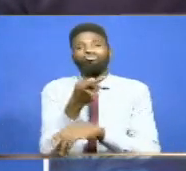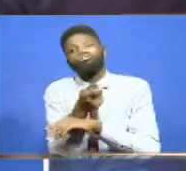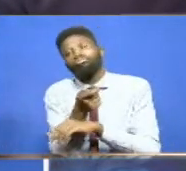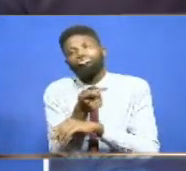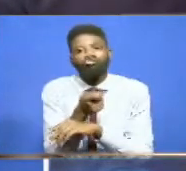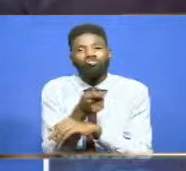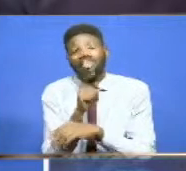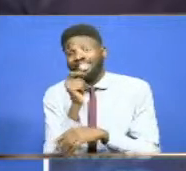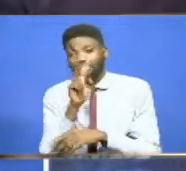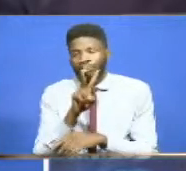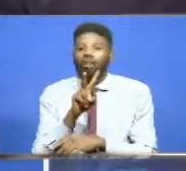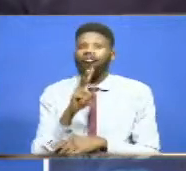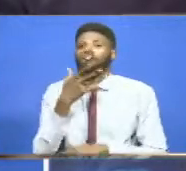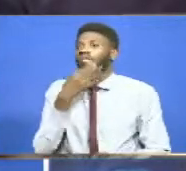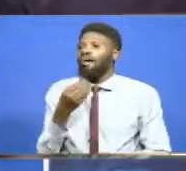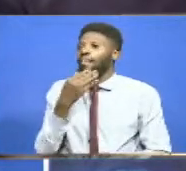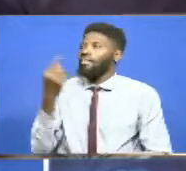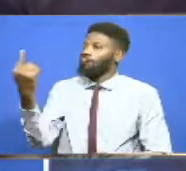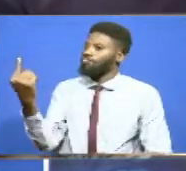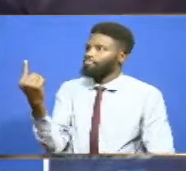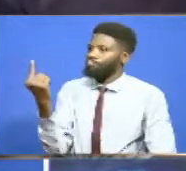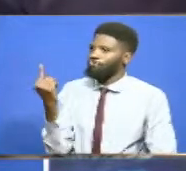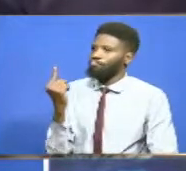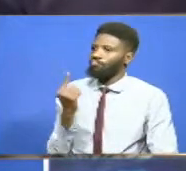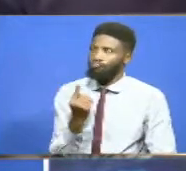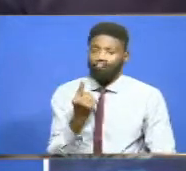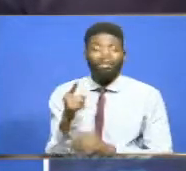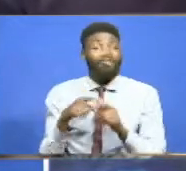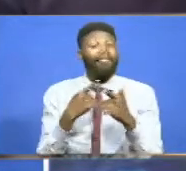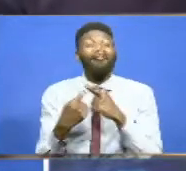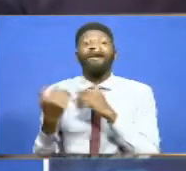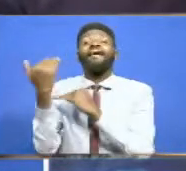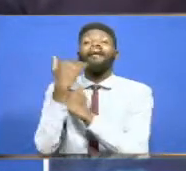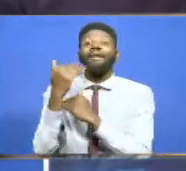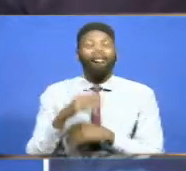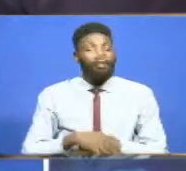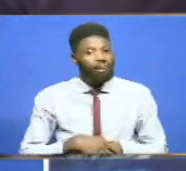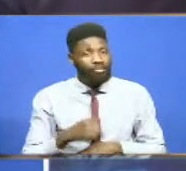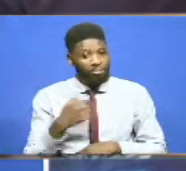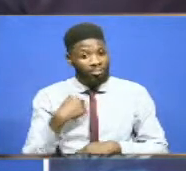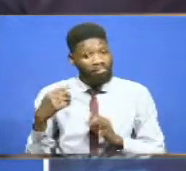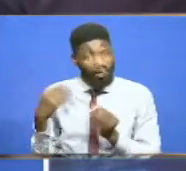in. He told me to give him the